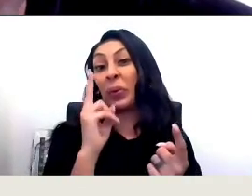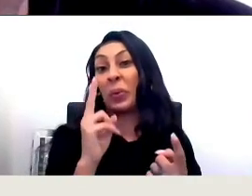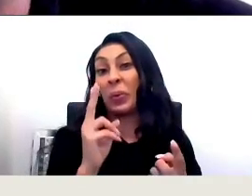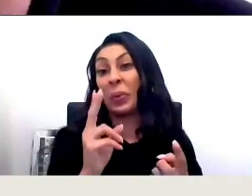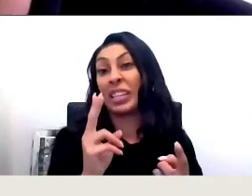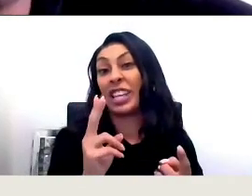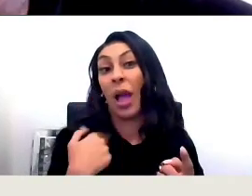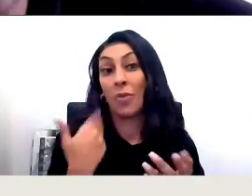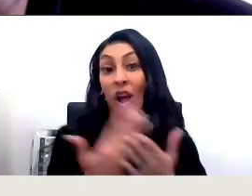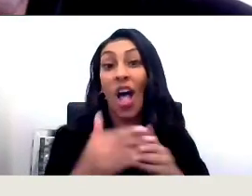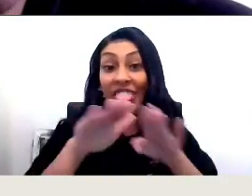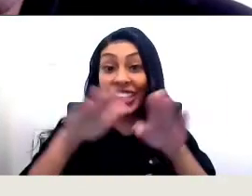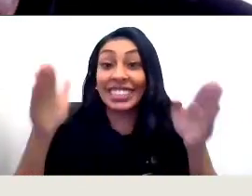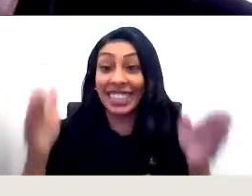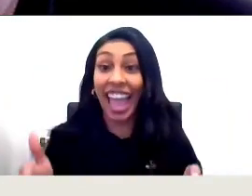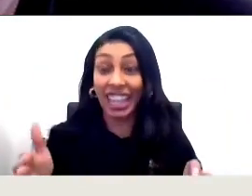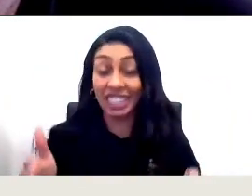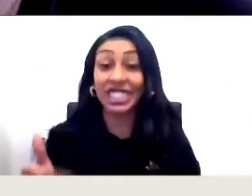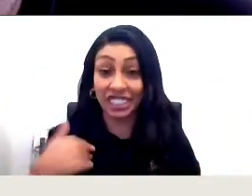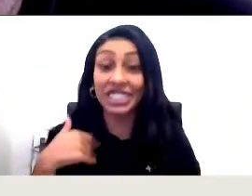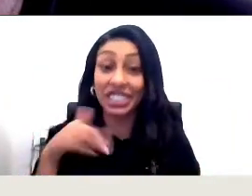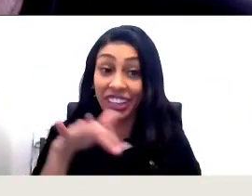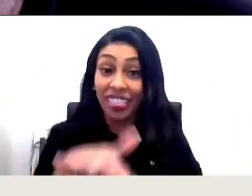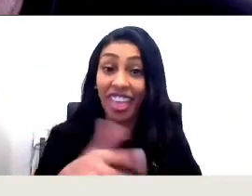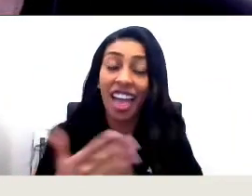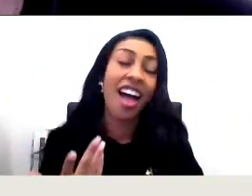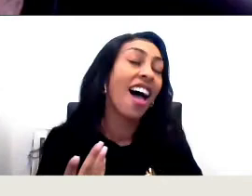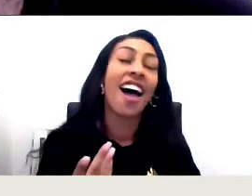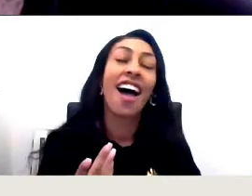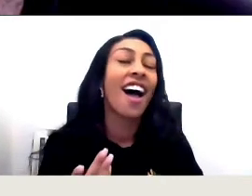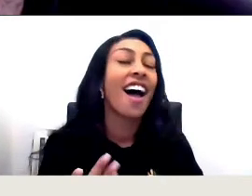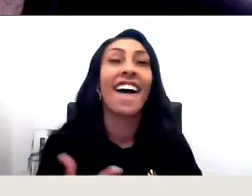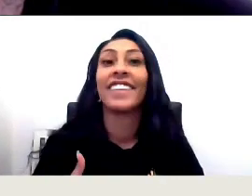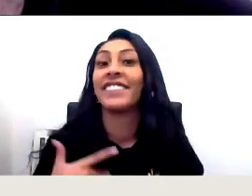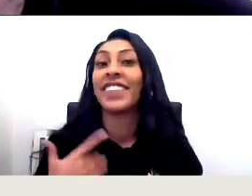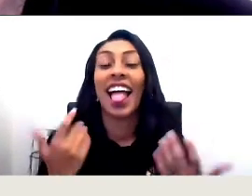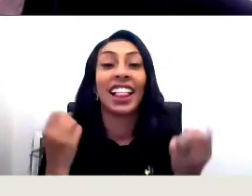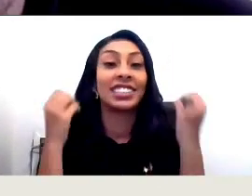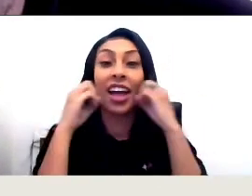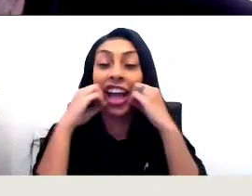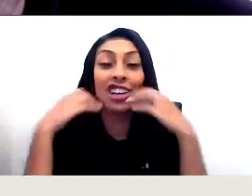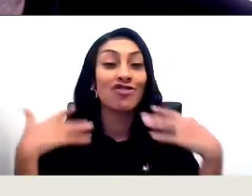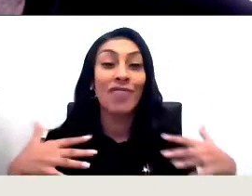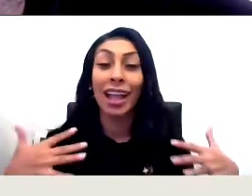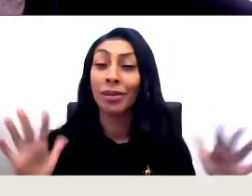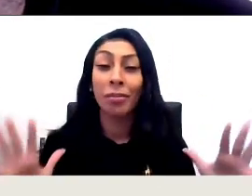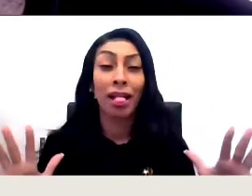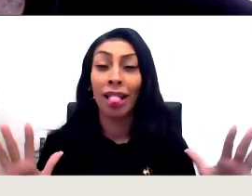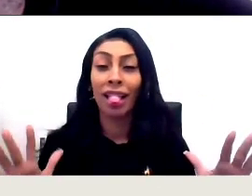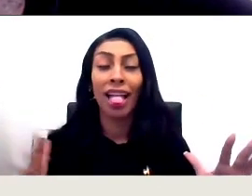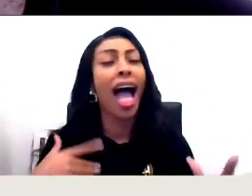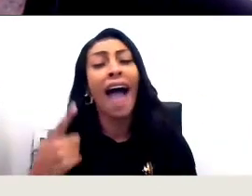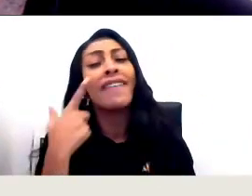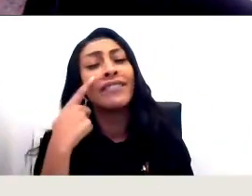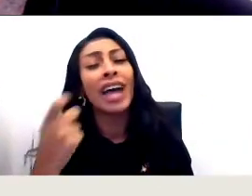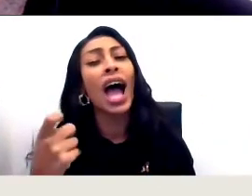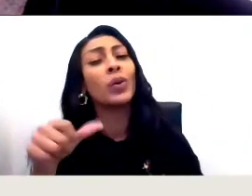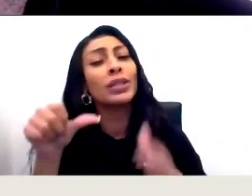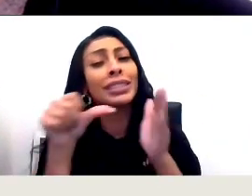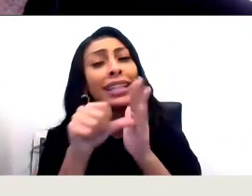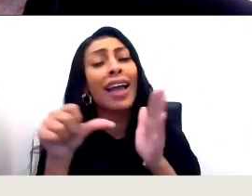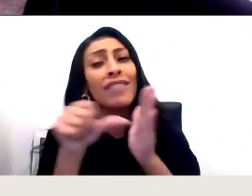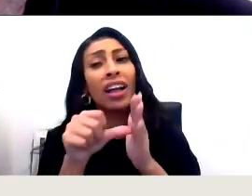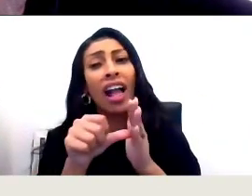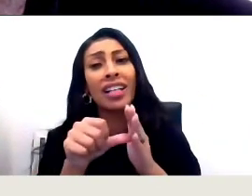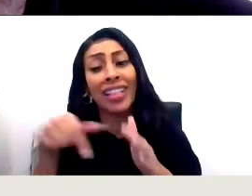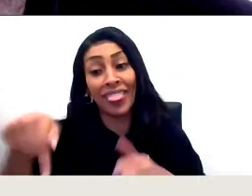ago. And again, it was just incredible, because one of the things I found so difficult about